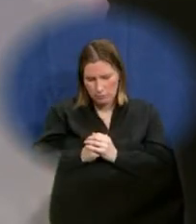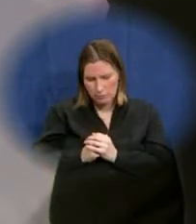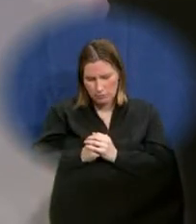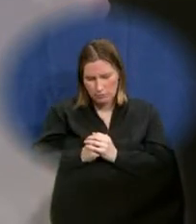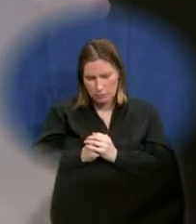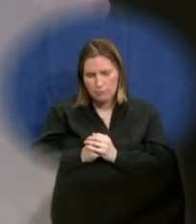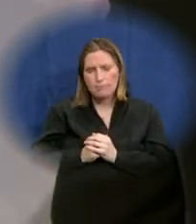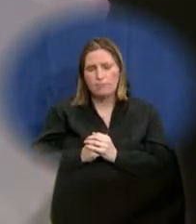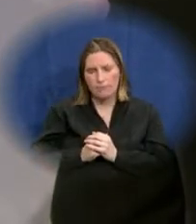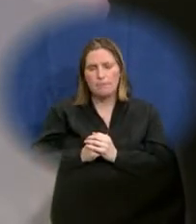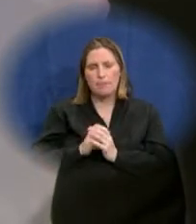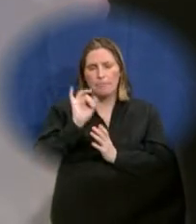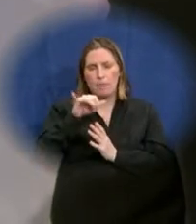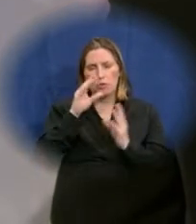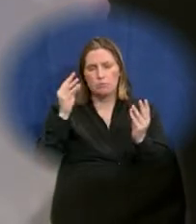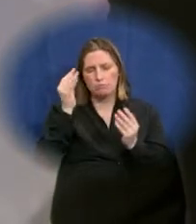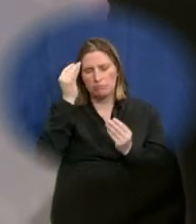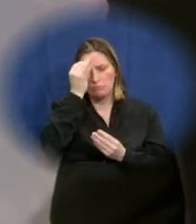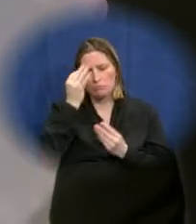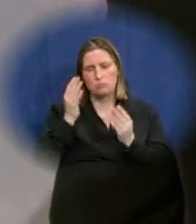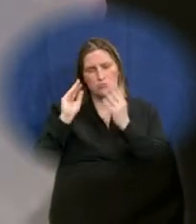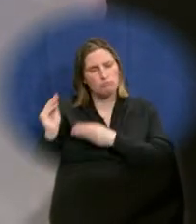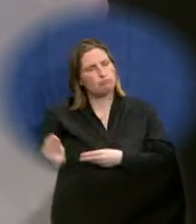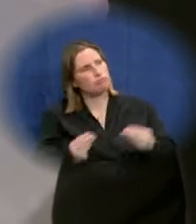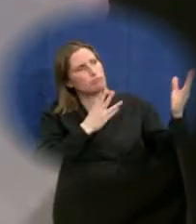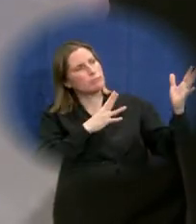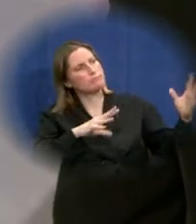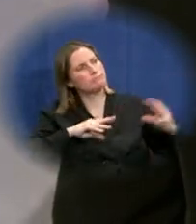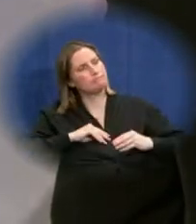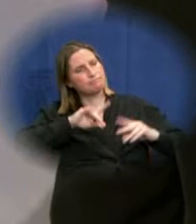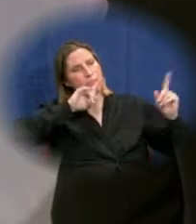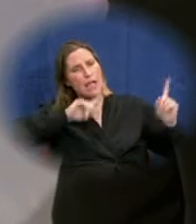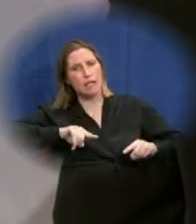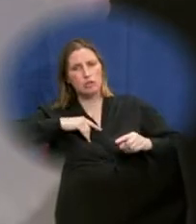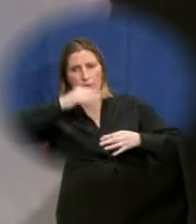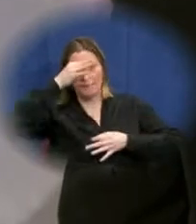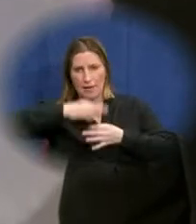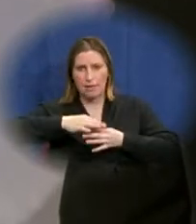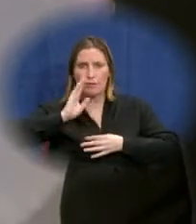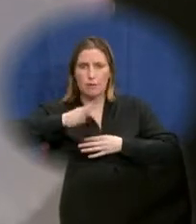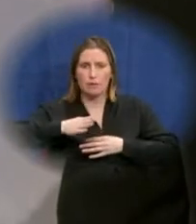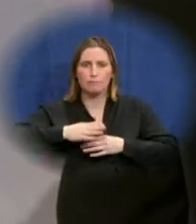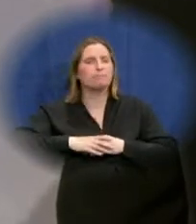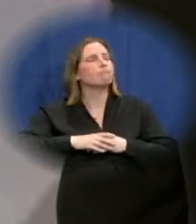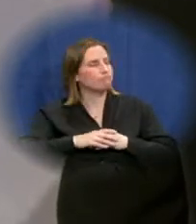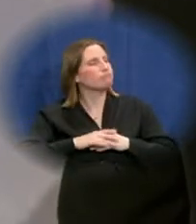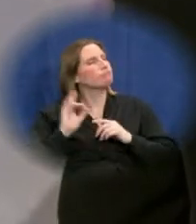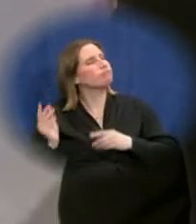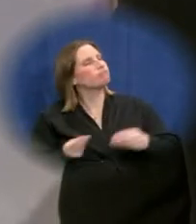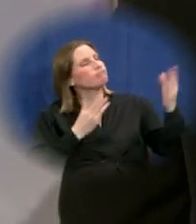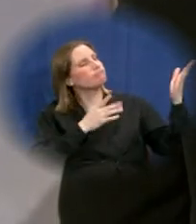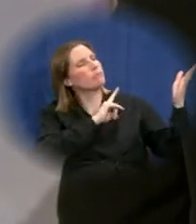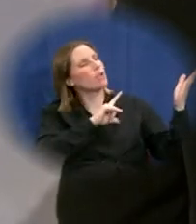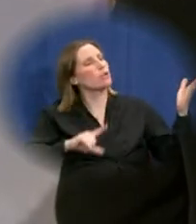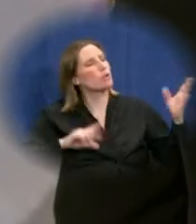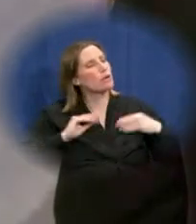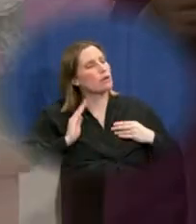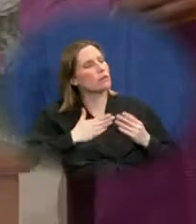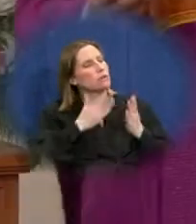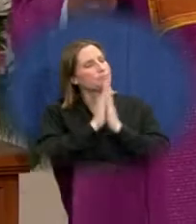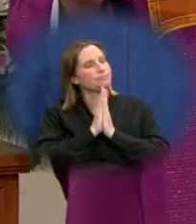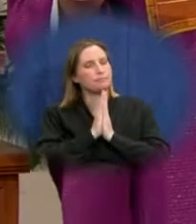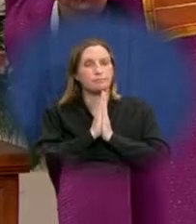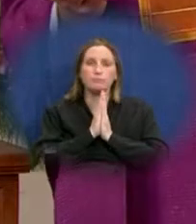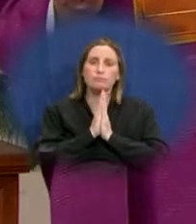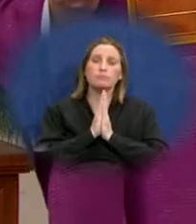that they may be received by our loving God and answered in faith. We pray to the Lord. Lord, hear our prayer.